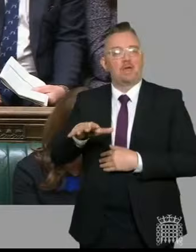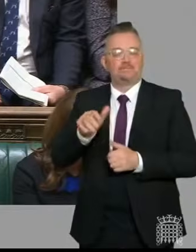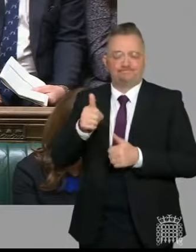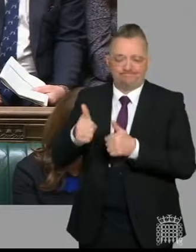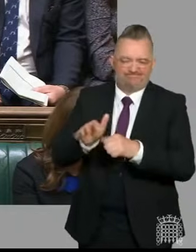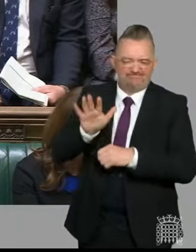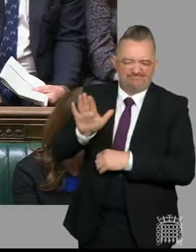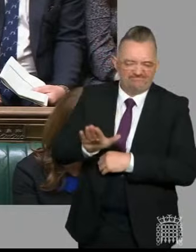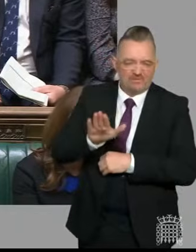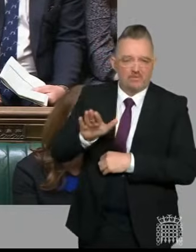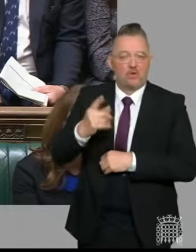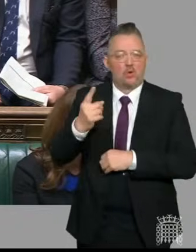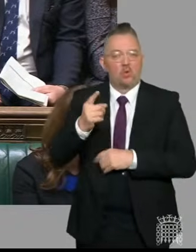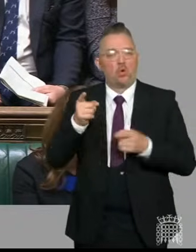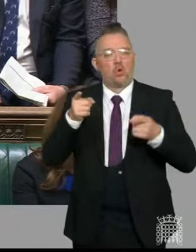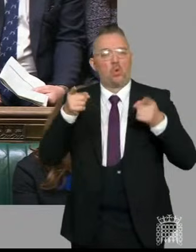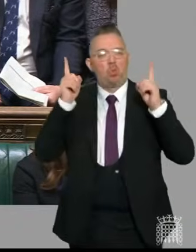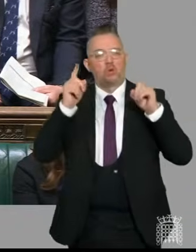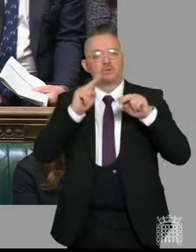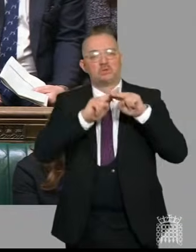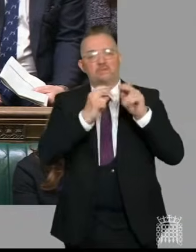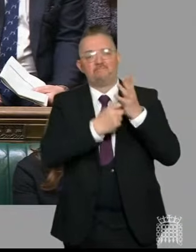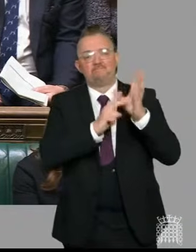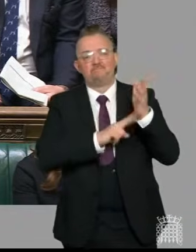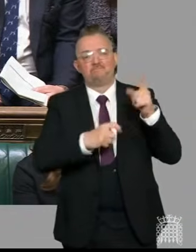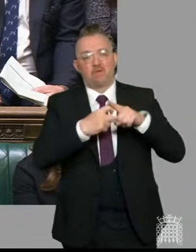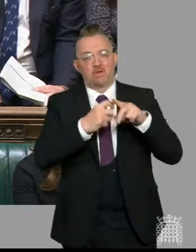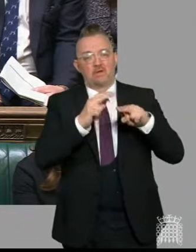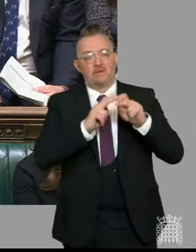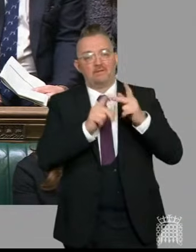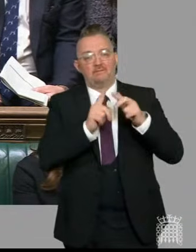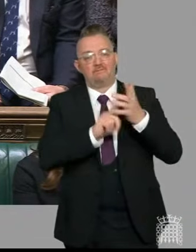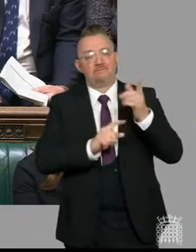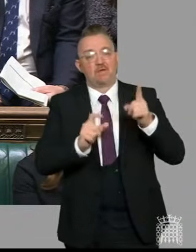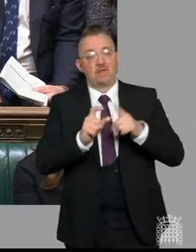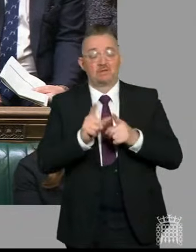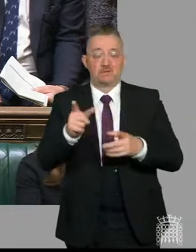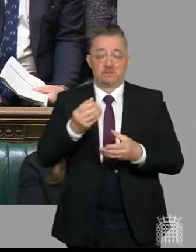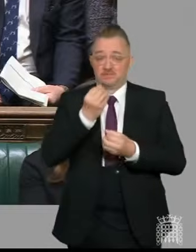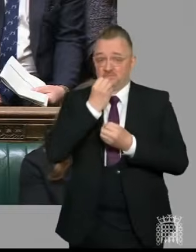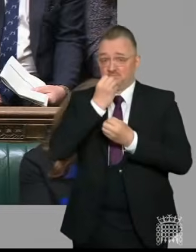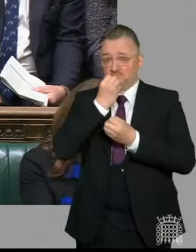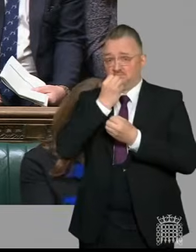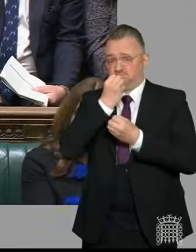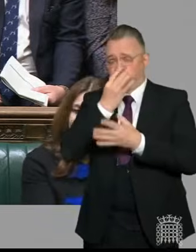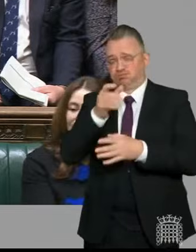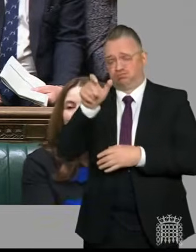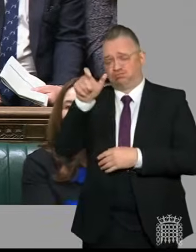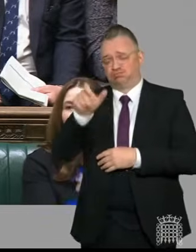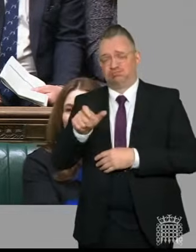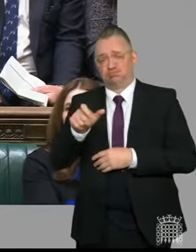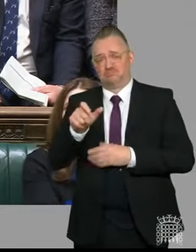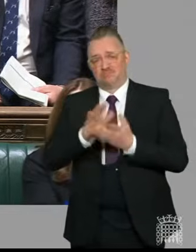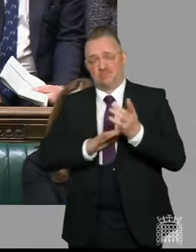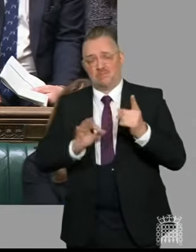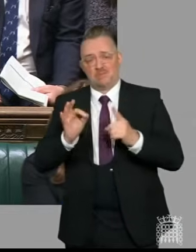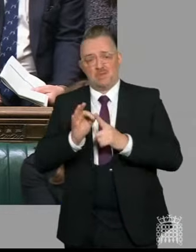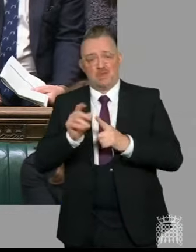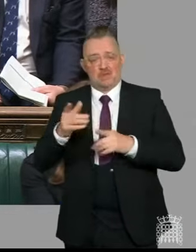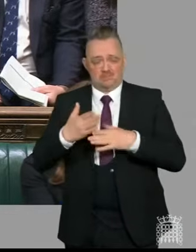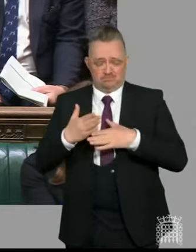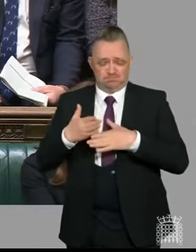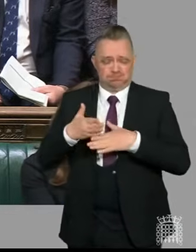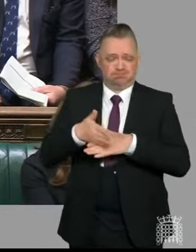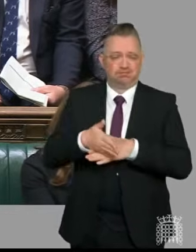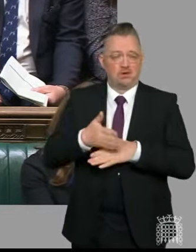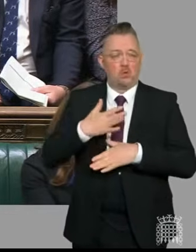Yeah. He was an outstanding parliamentarian who worked tirelessly to make society a better place. Yeah.